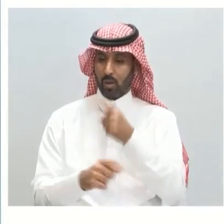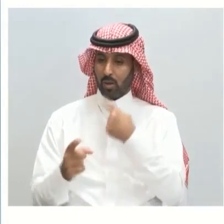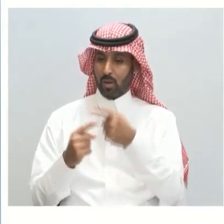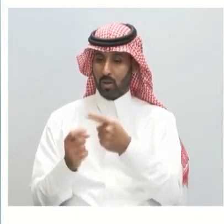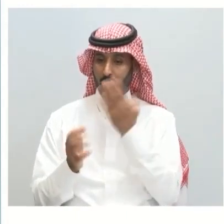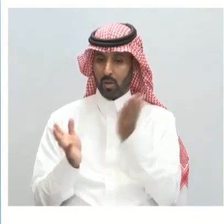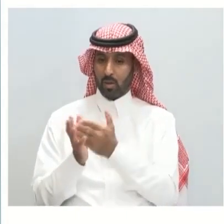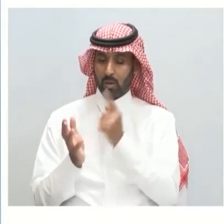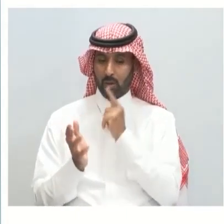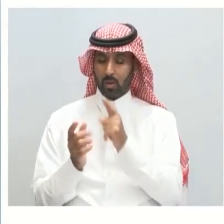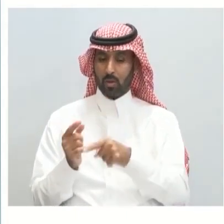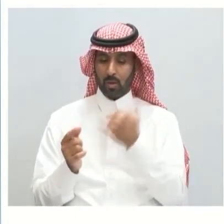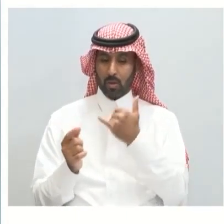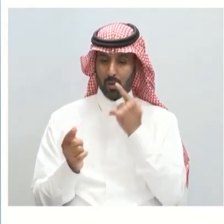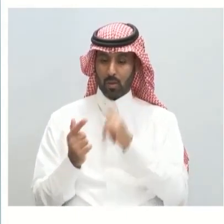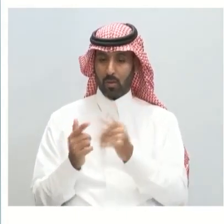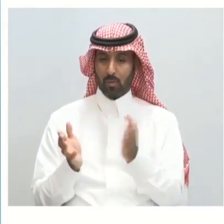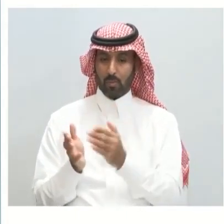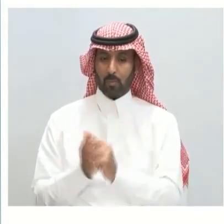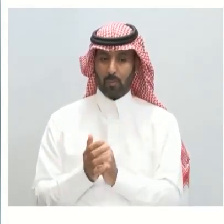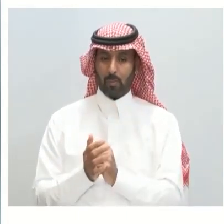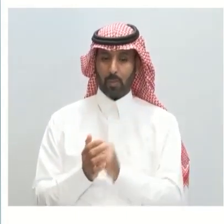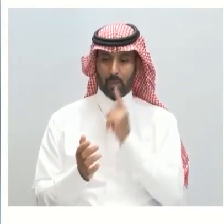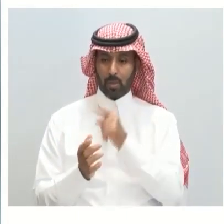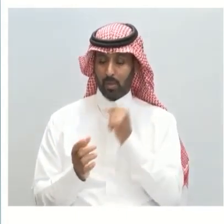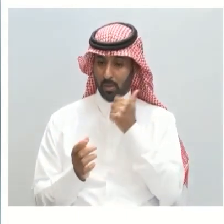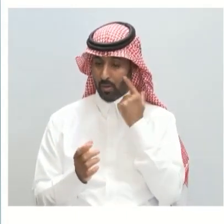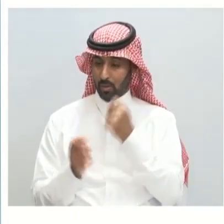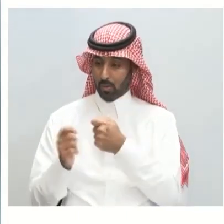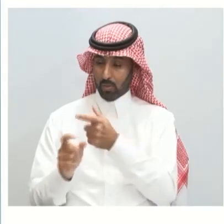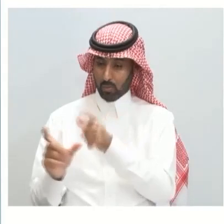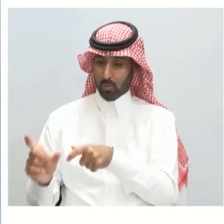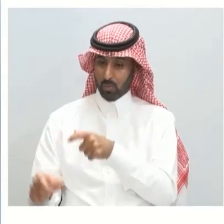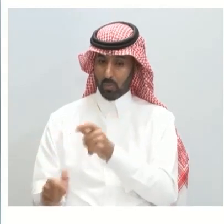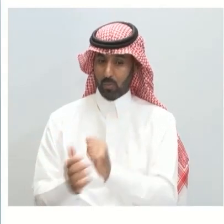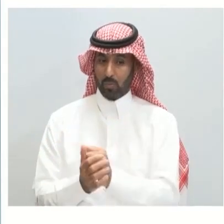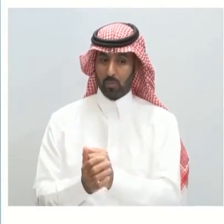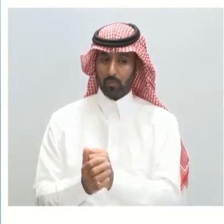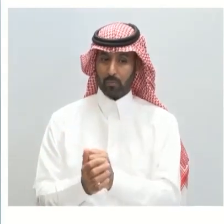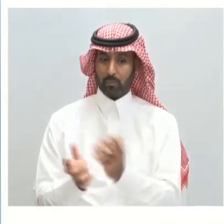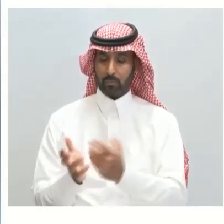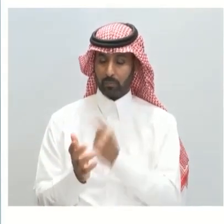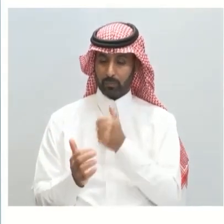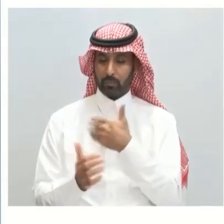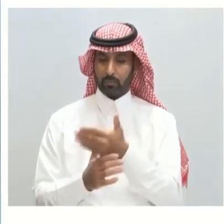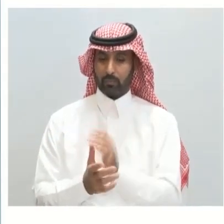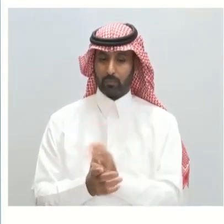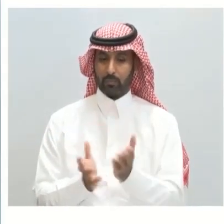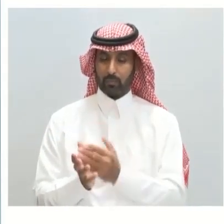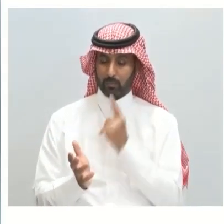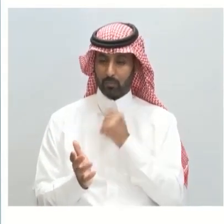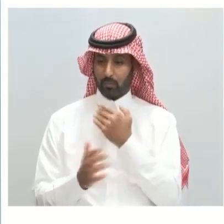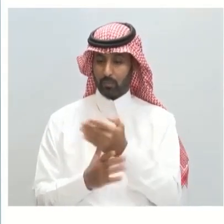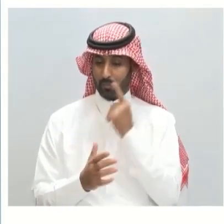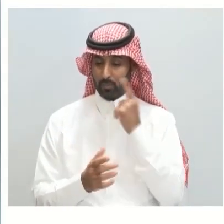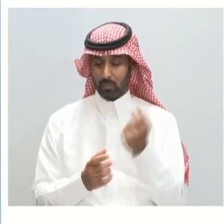for buyers. This is also important in our business, having good clients and keeping them happy. And of course, we're going to have